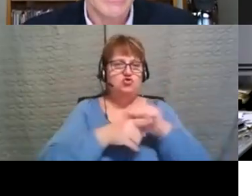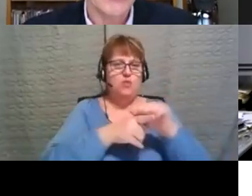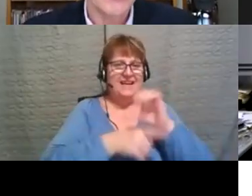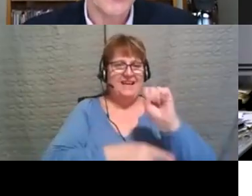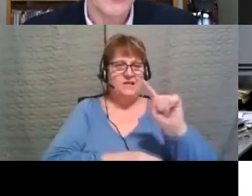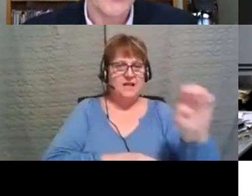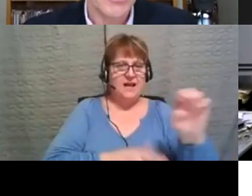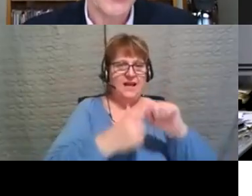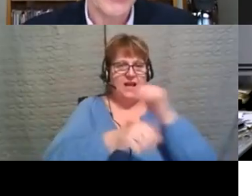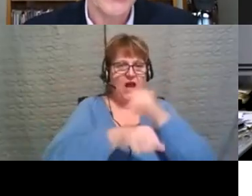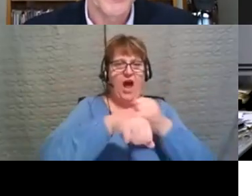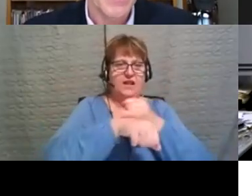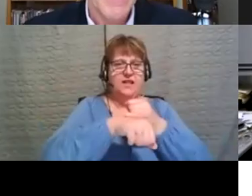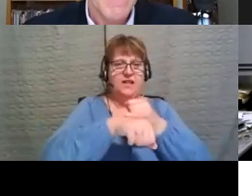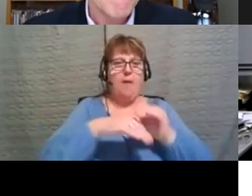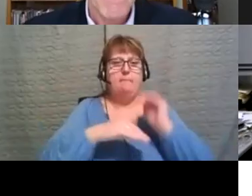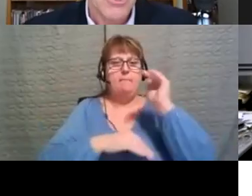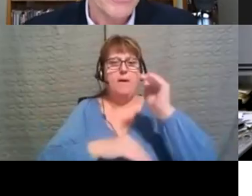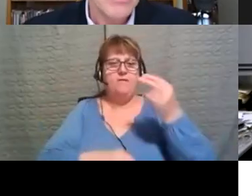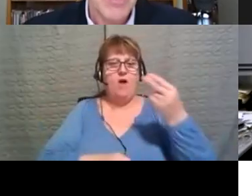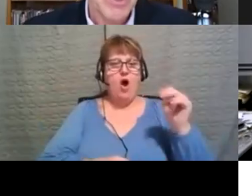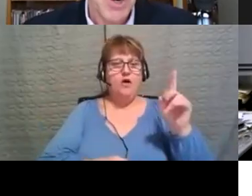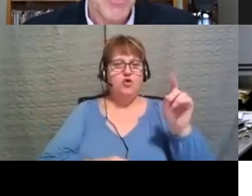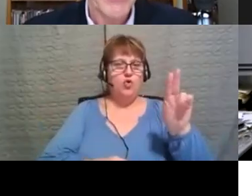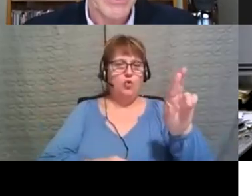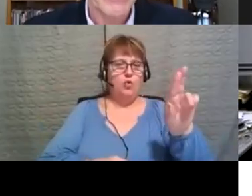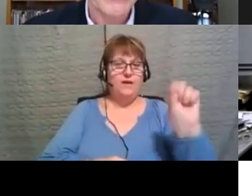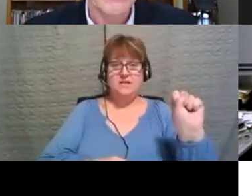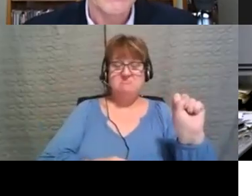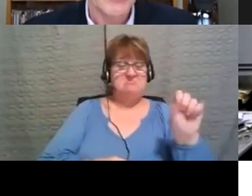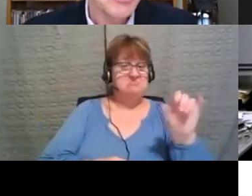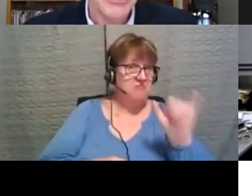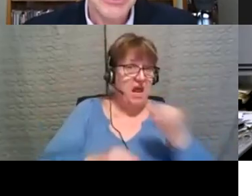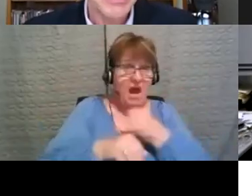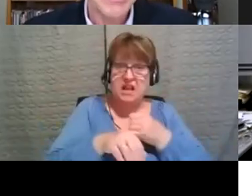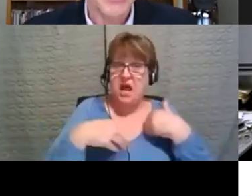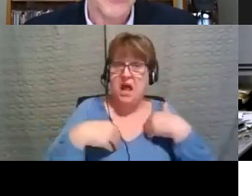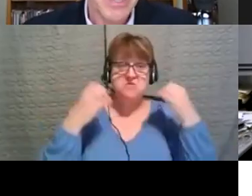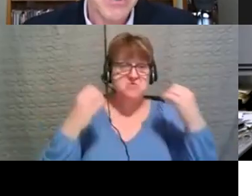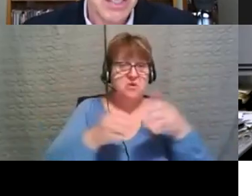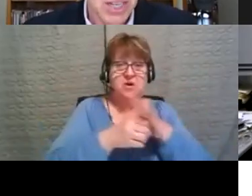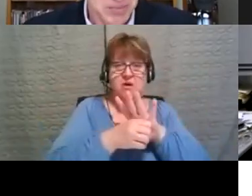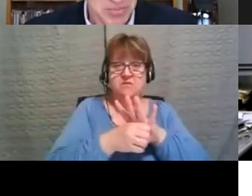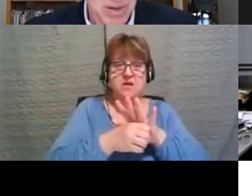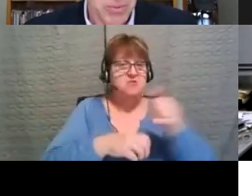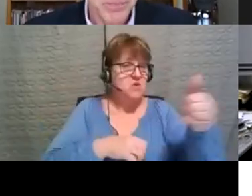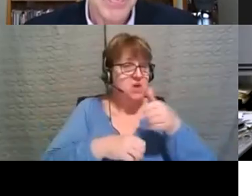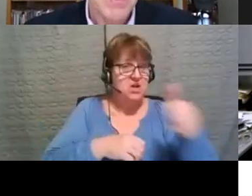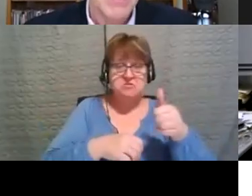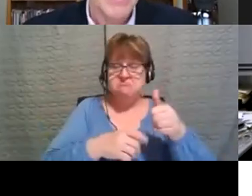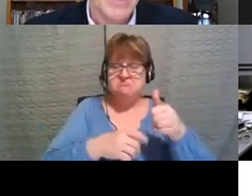an island north of Honduras. COVID has not been a problem on the island. Transportation in and out of the island has not been a